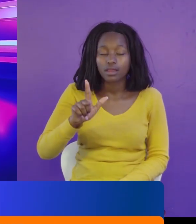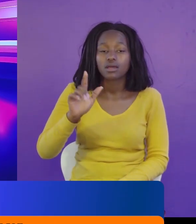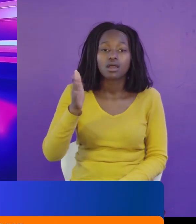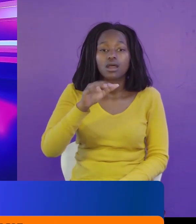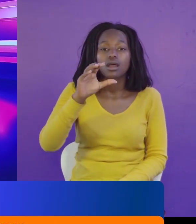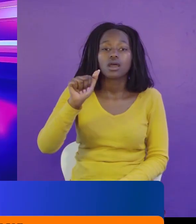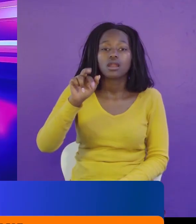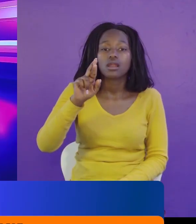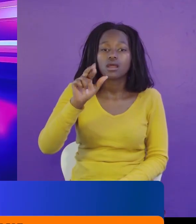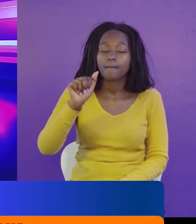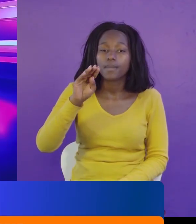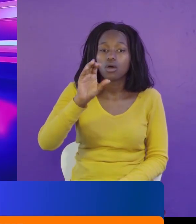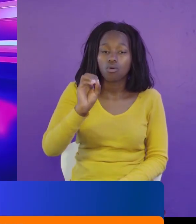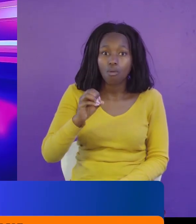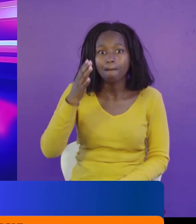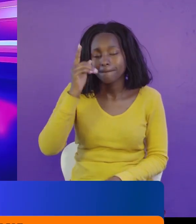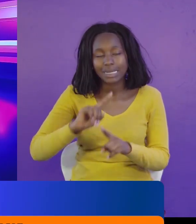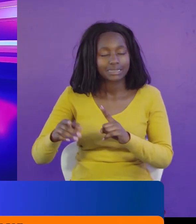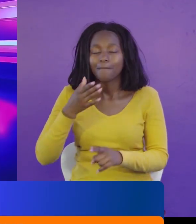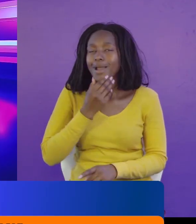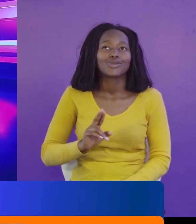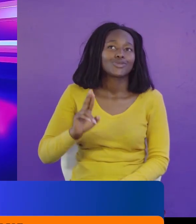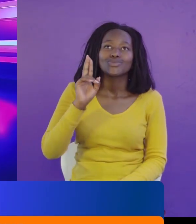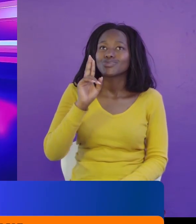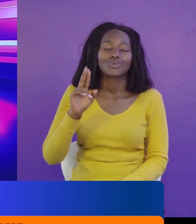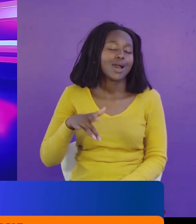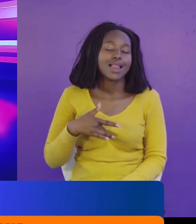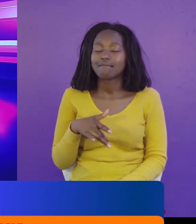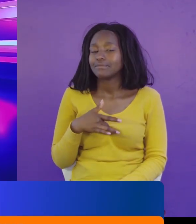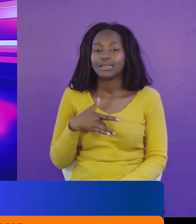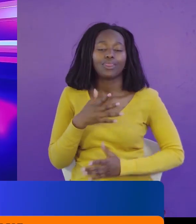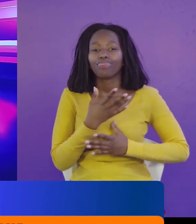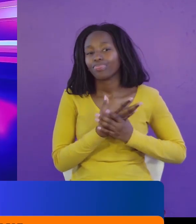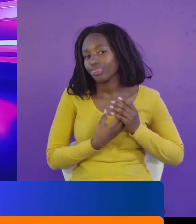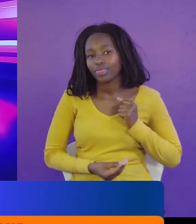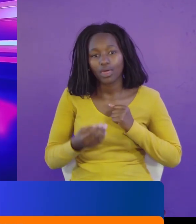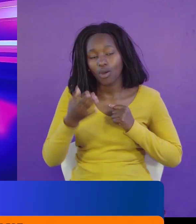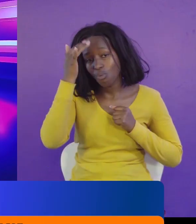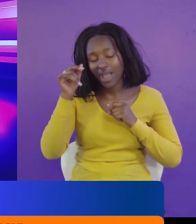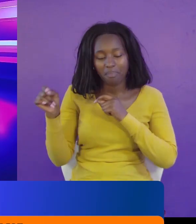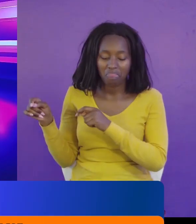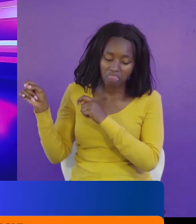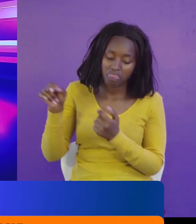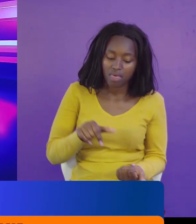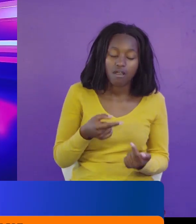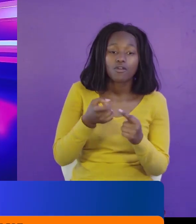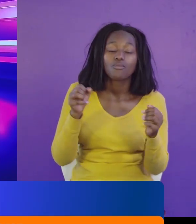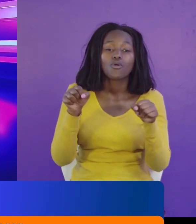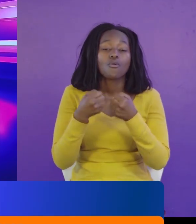was a disappointing result for Manchester United fans and Manchester United players generally, as they were knocked out of the competition after